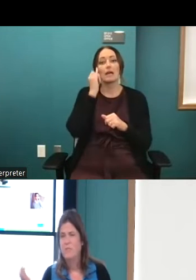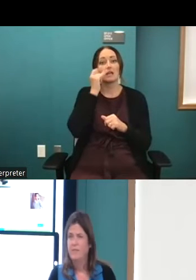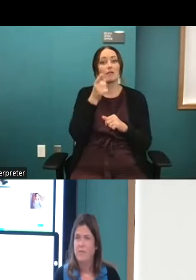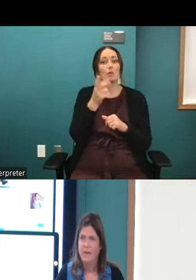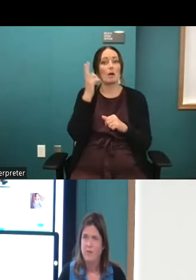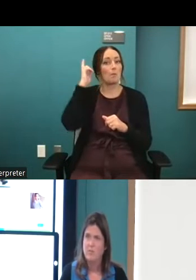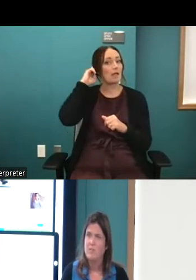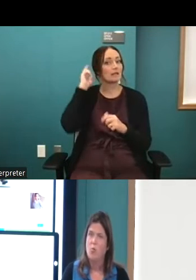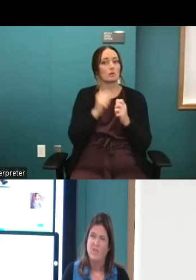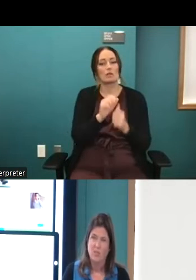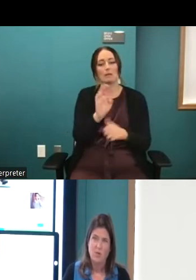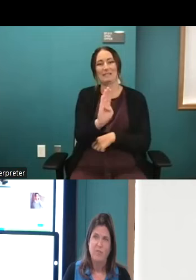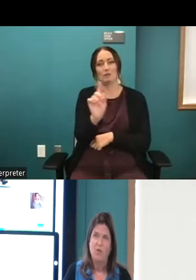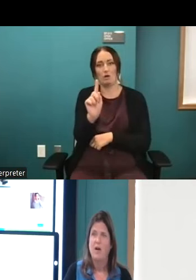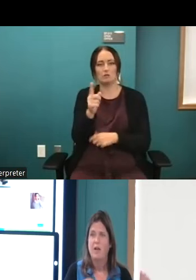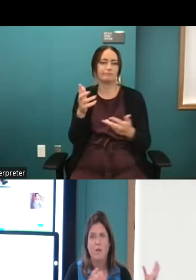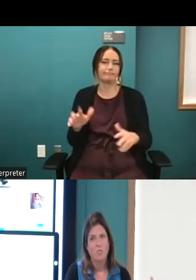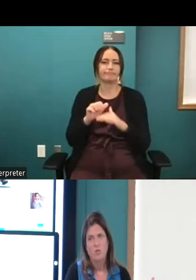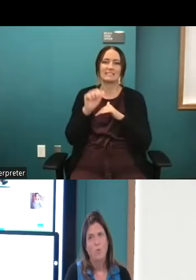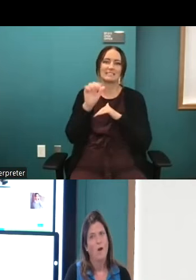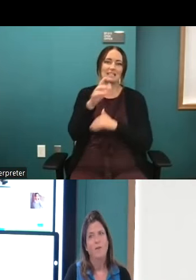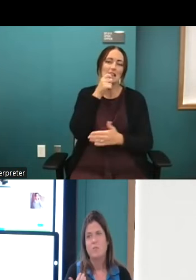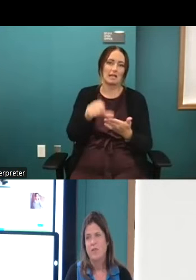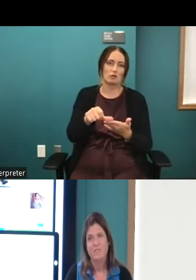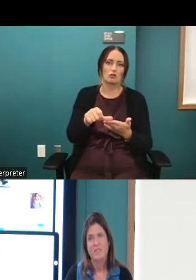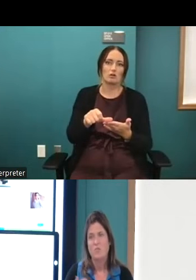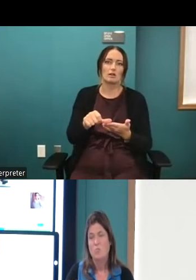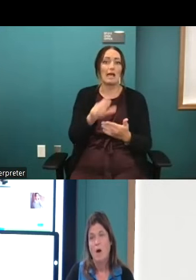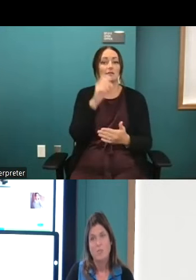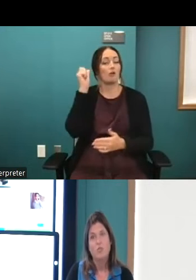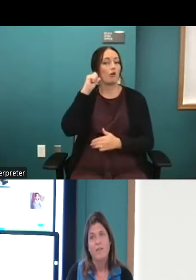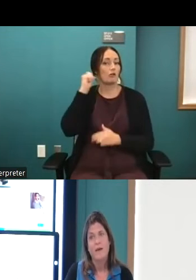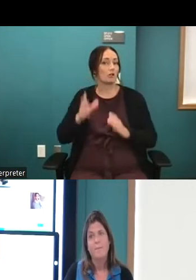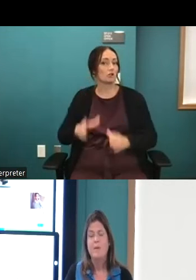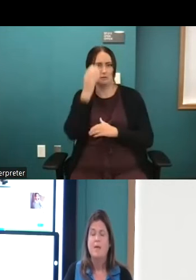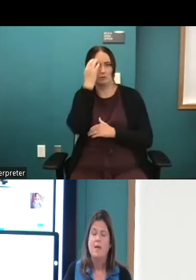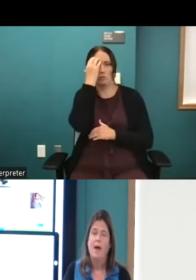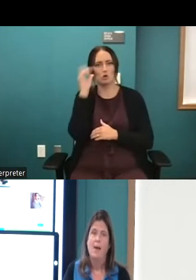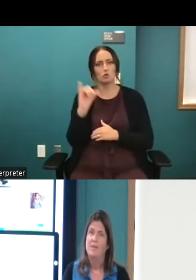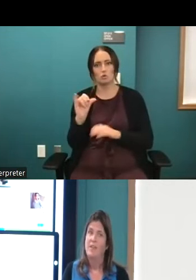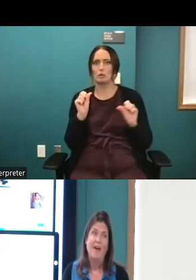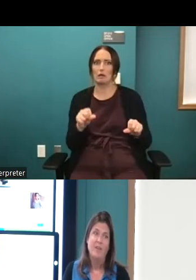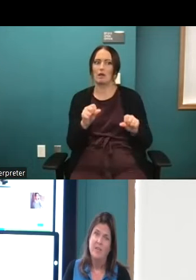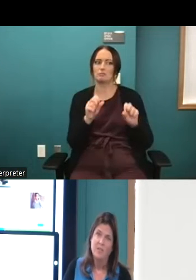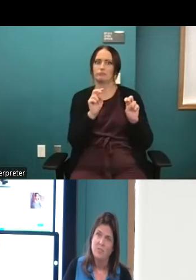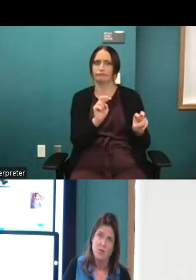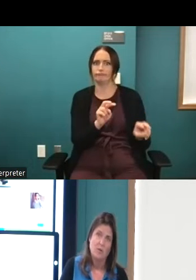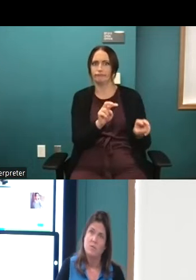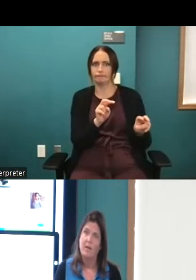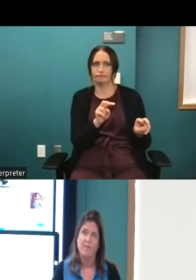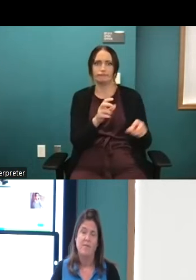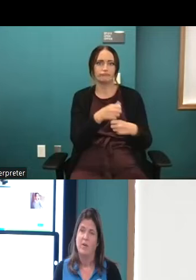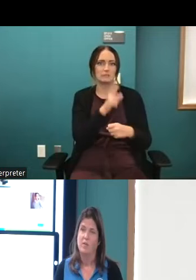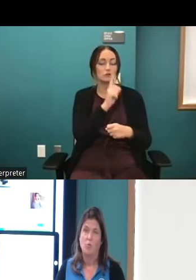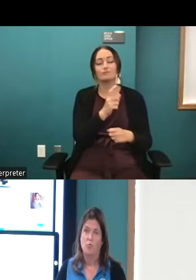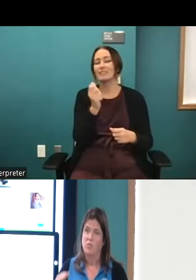they've received letters to know what to look for. Audiologists are aware of it, so they continue monitoring them. And if they have any concerns,